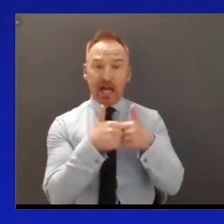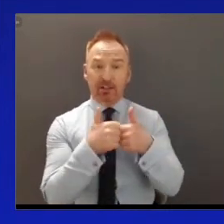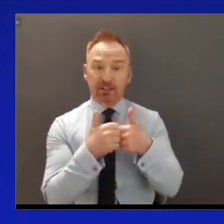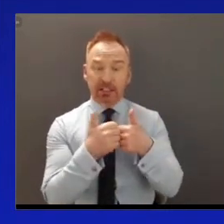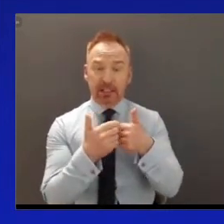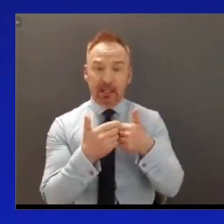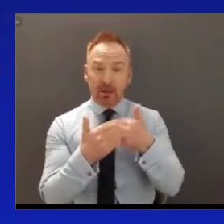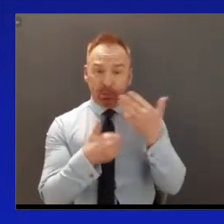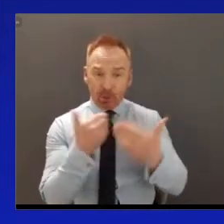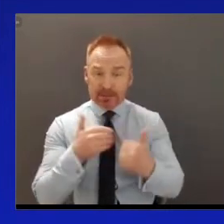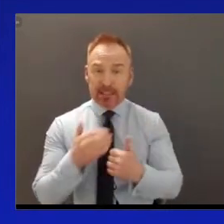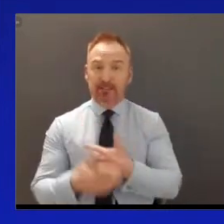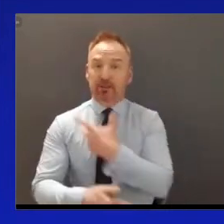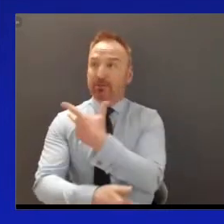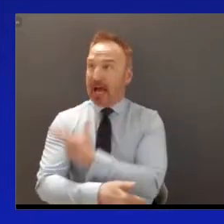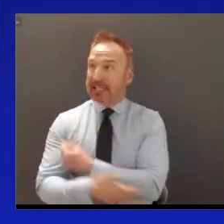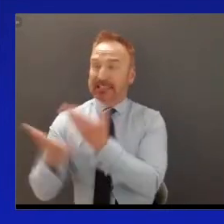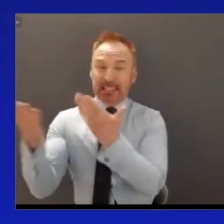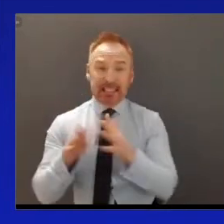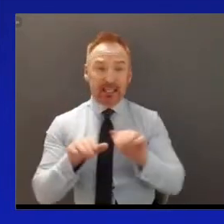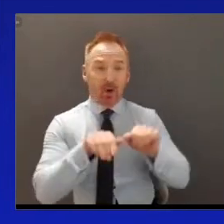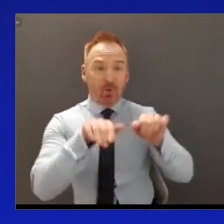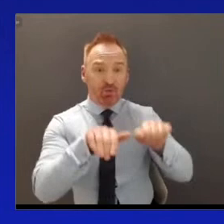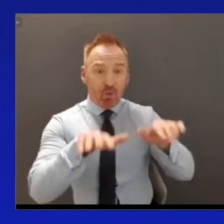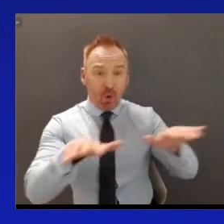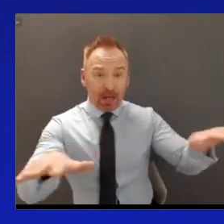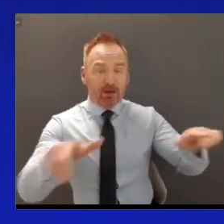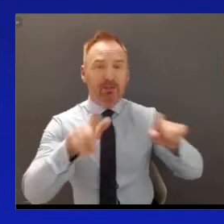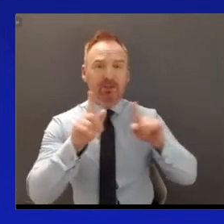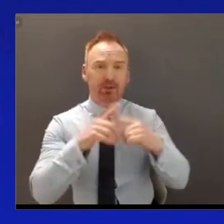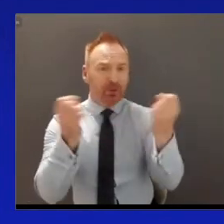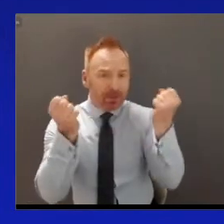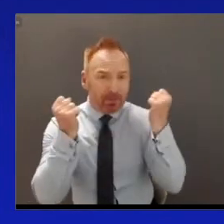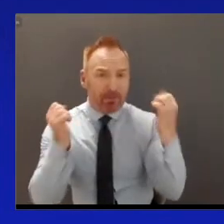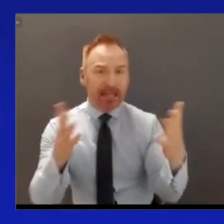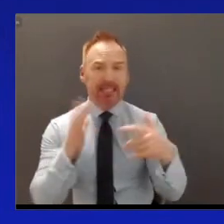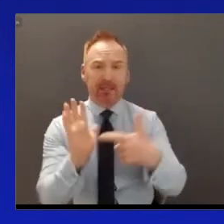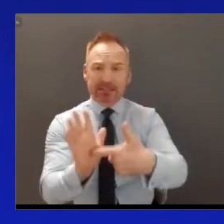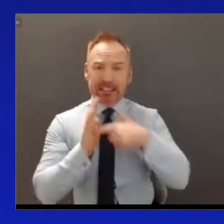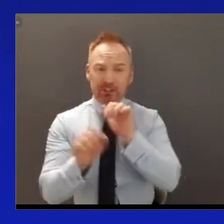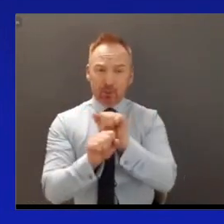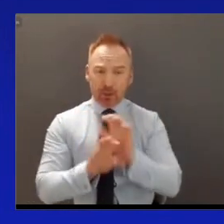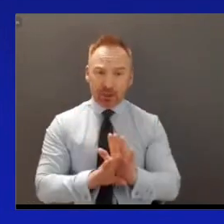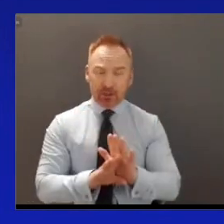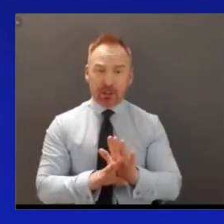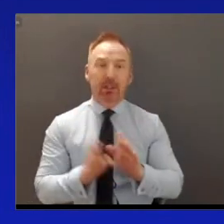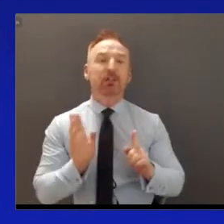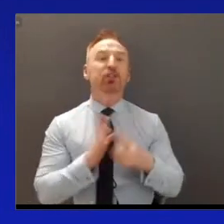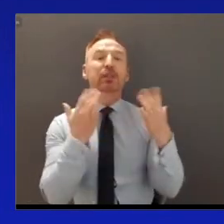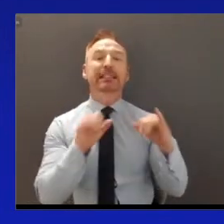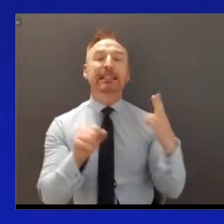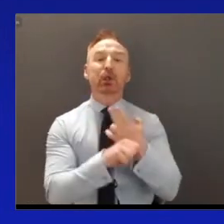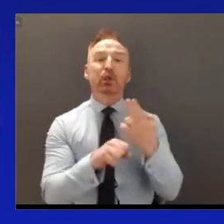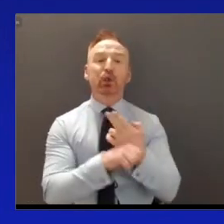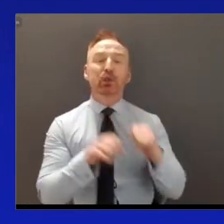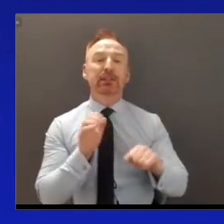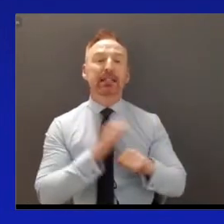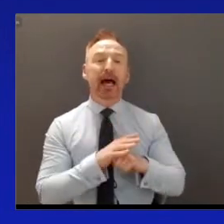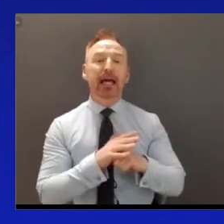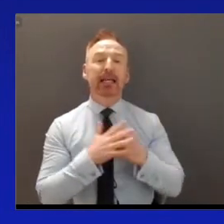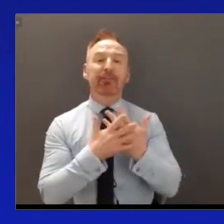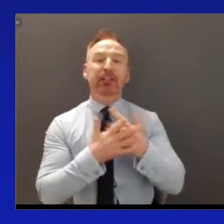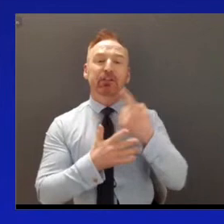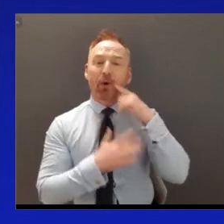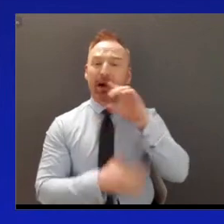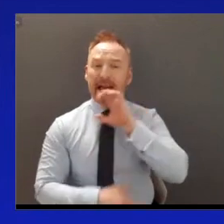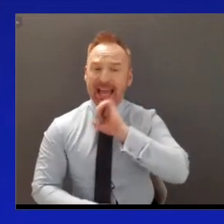so many essential workers all at once. And, that's where I think we still need to use the age filter. So people will be at